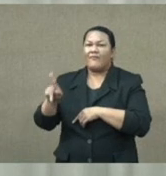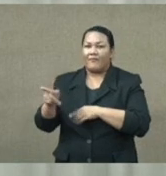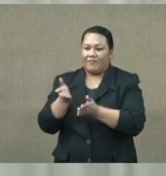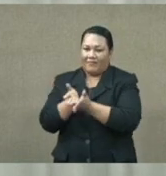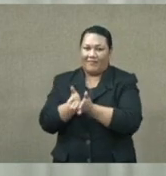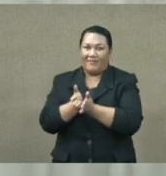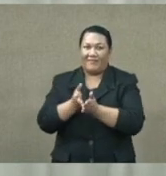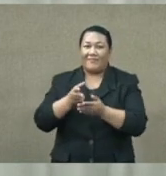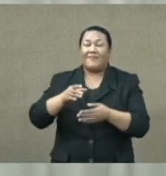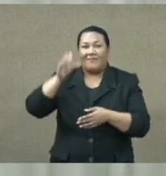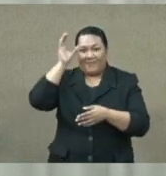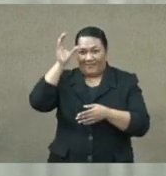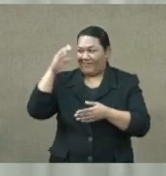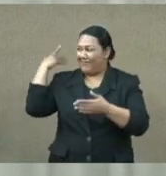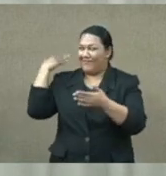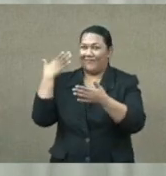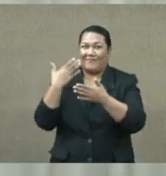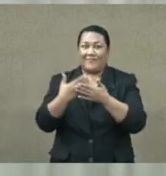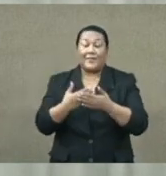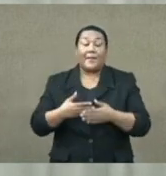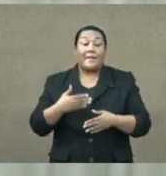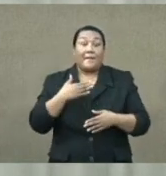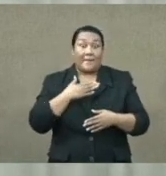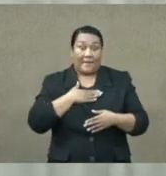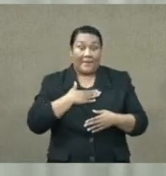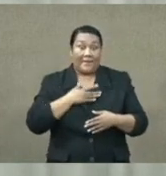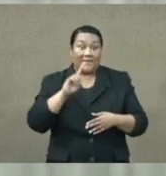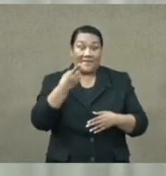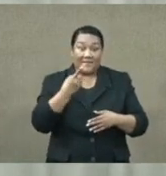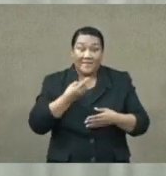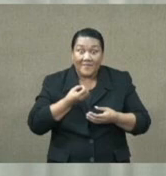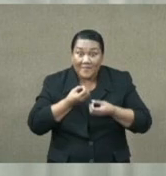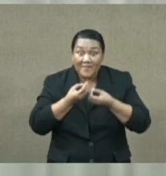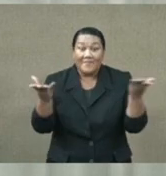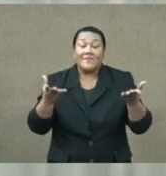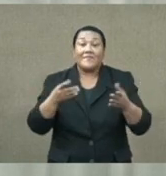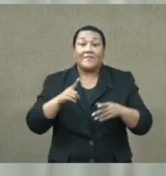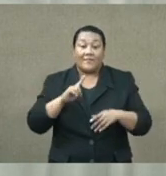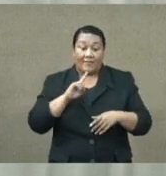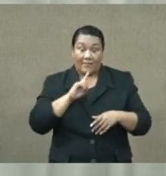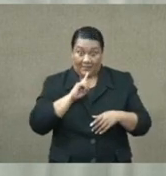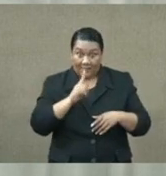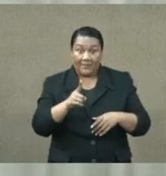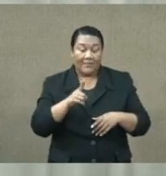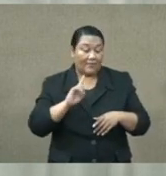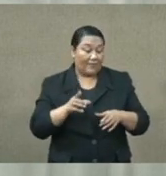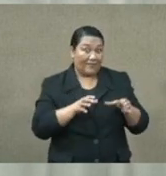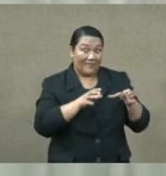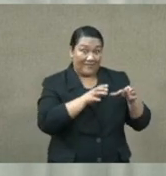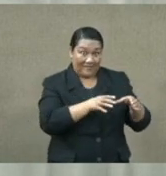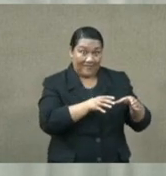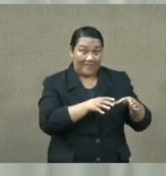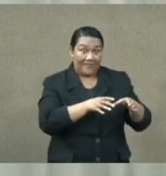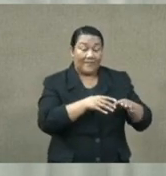address, I explained that the governing coalition, the People's Alliance, the National Federation Party,